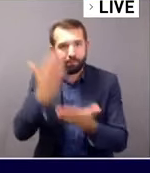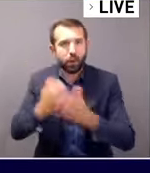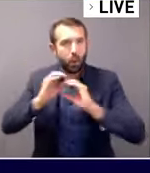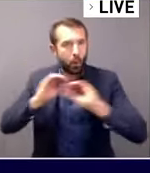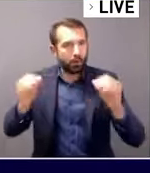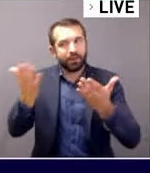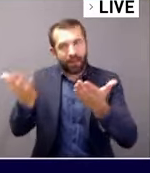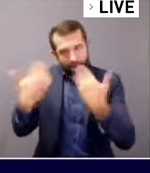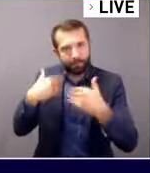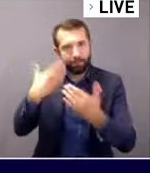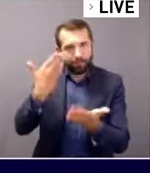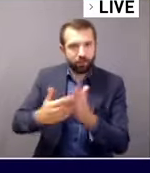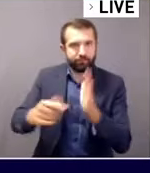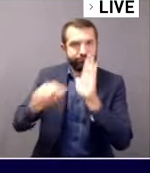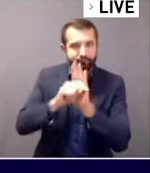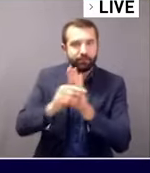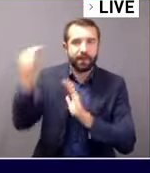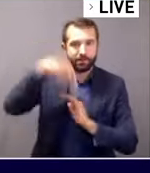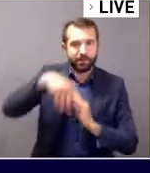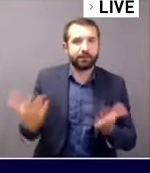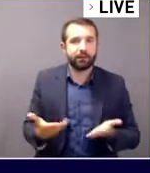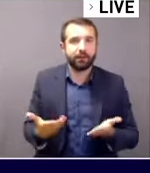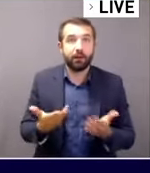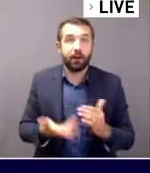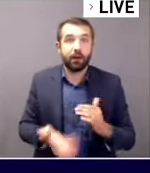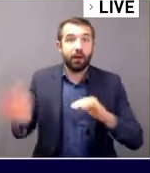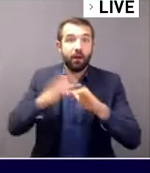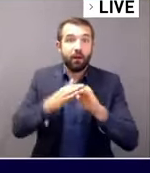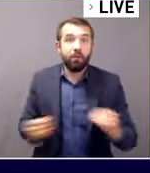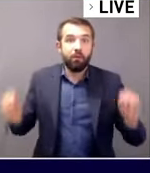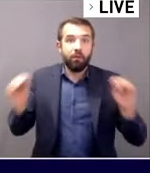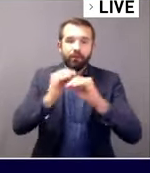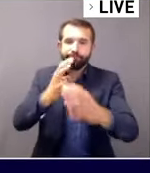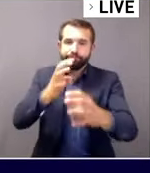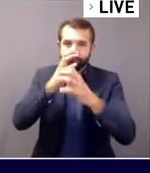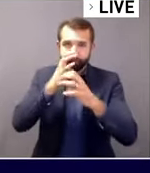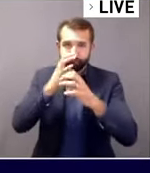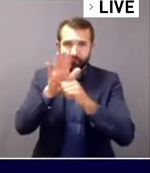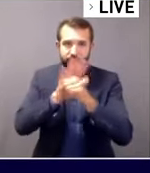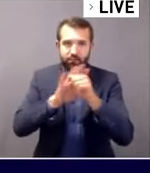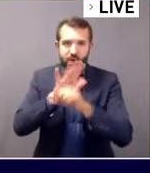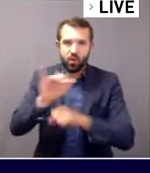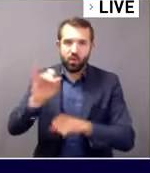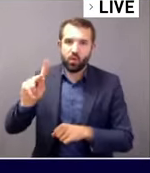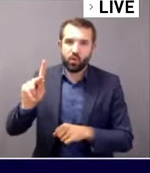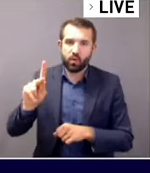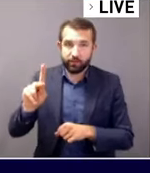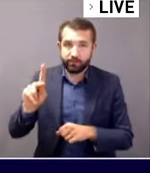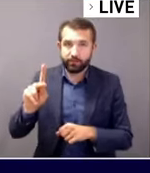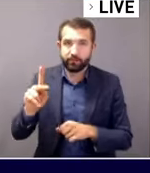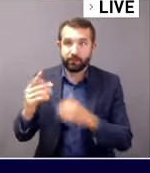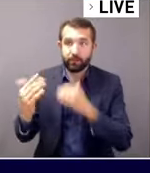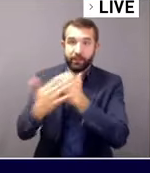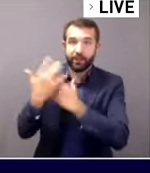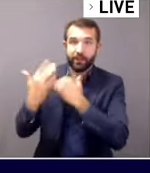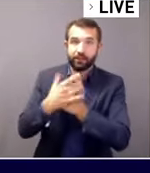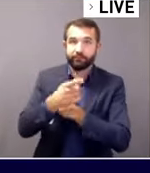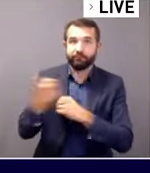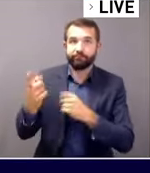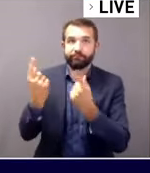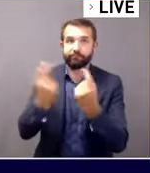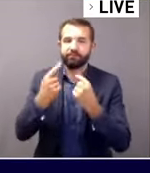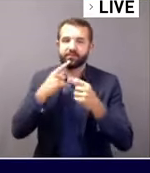extra precautions that need to be taken for folks visiting York County. And the answer is that the same precautions that we have talked